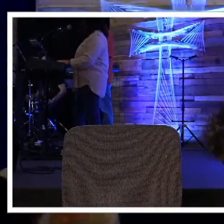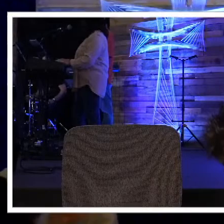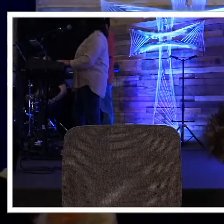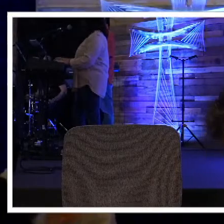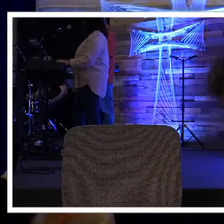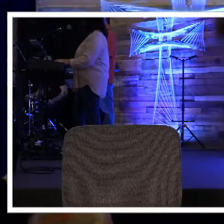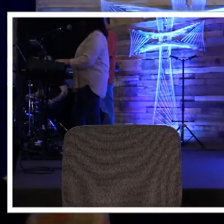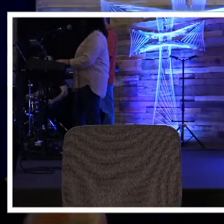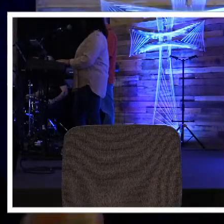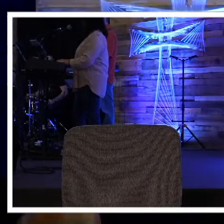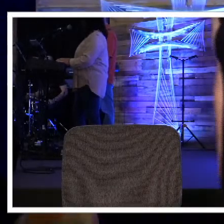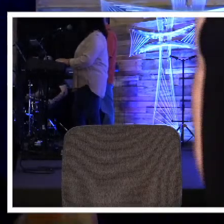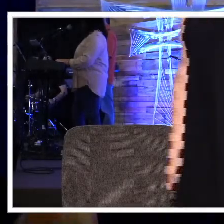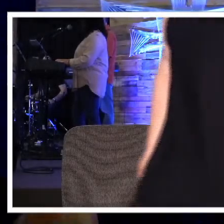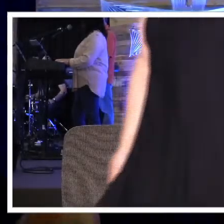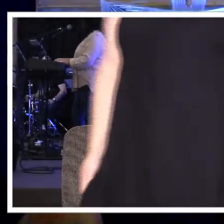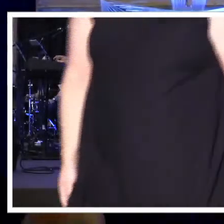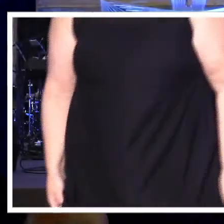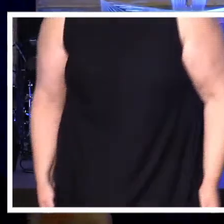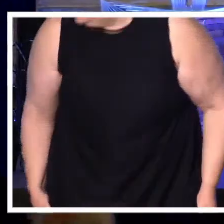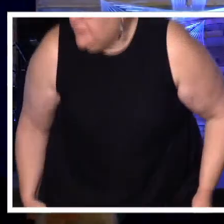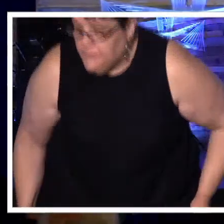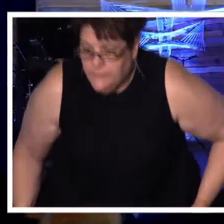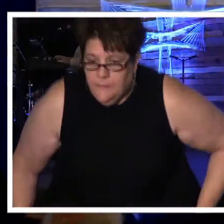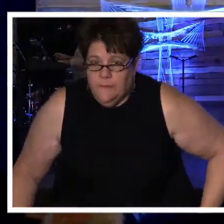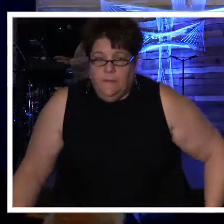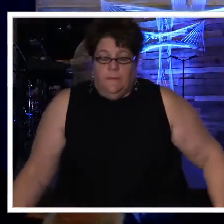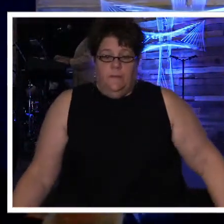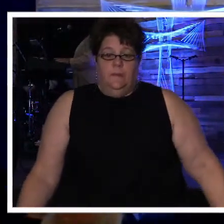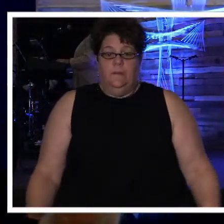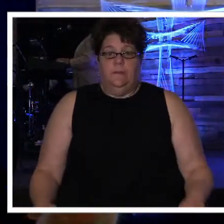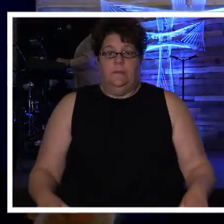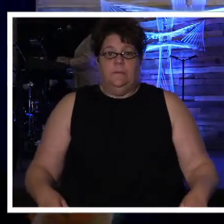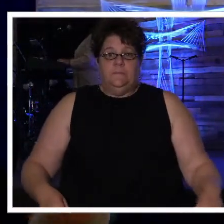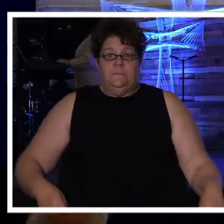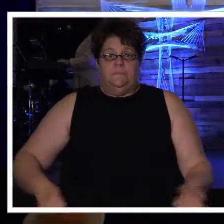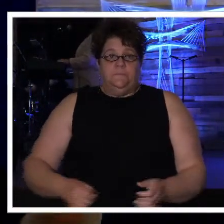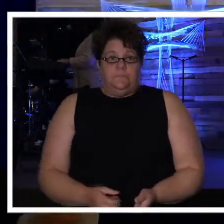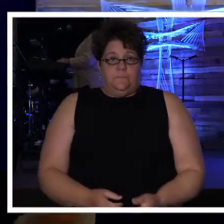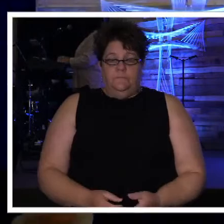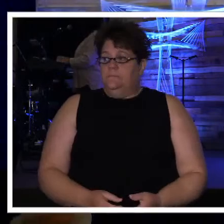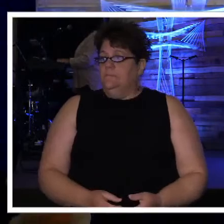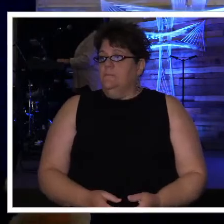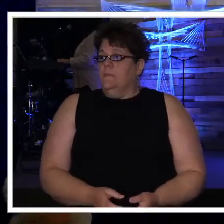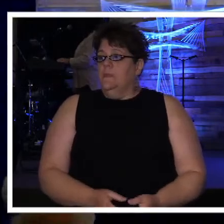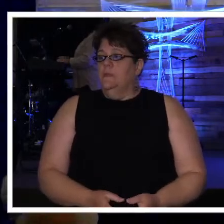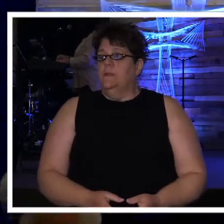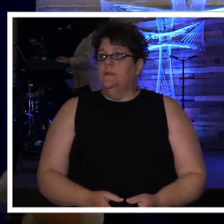Thank you.